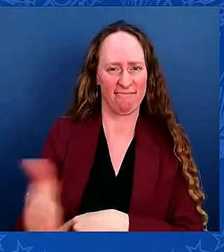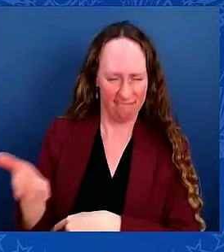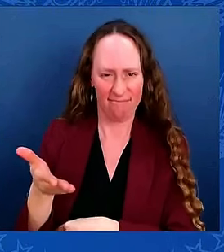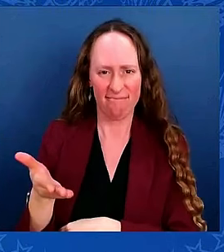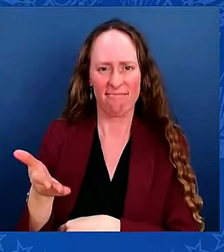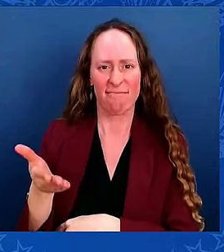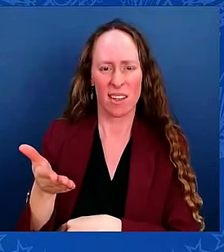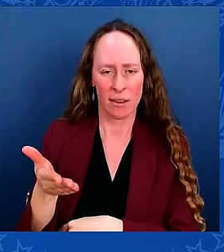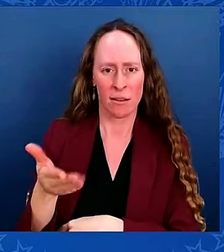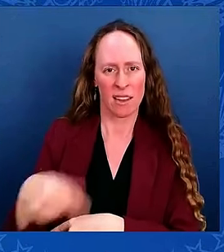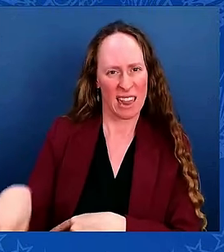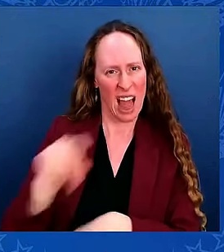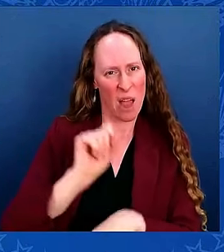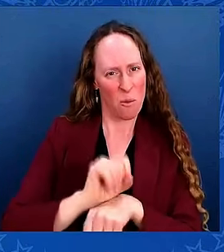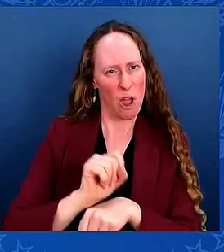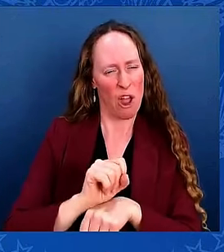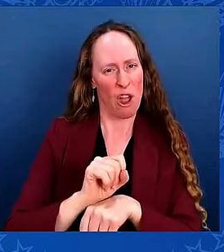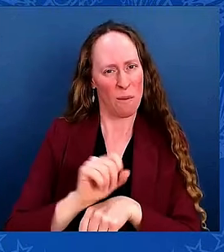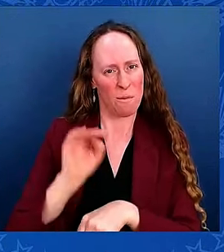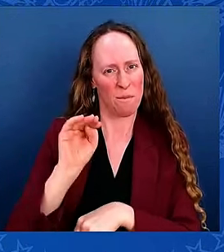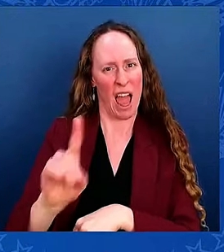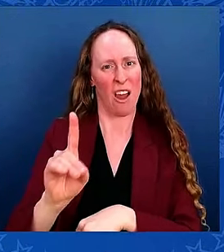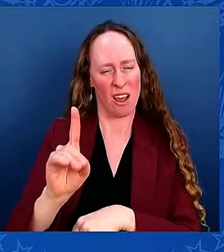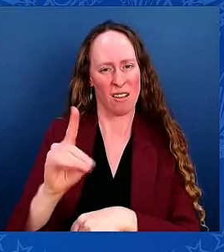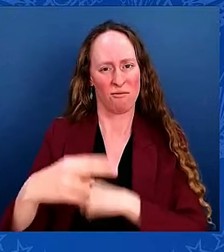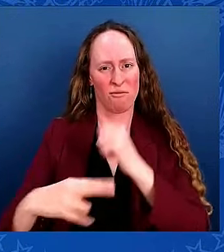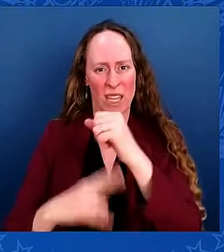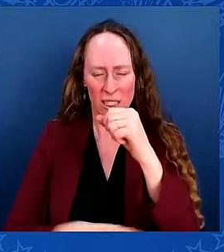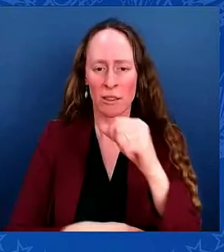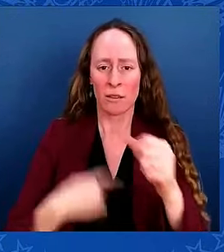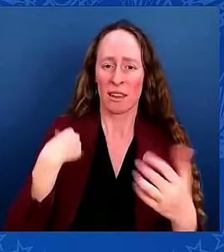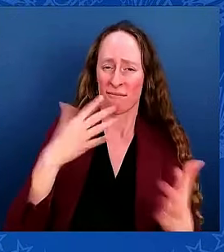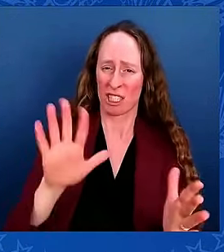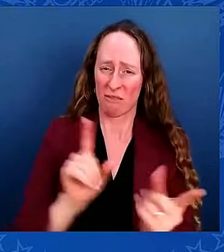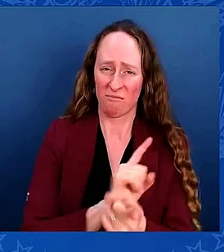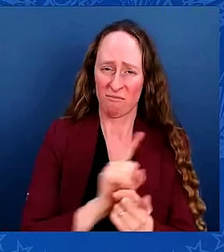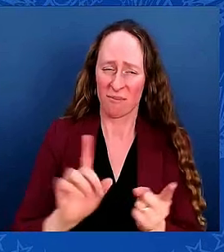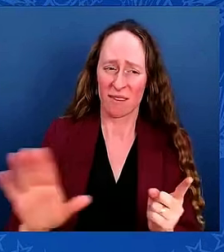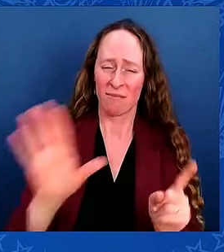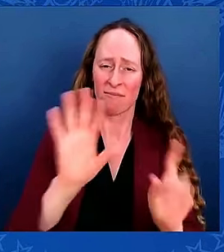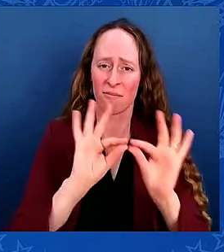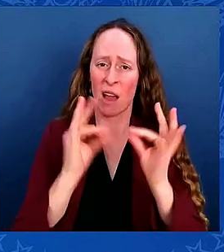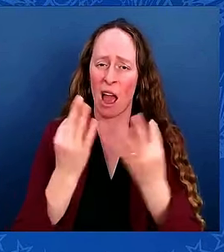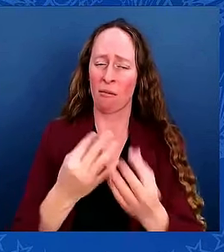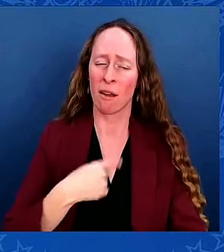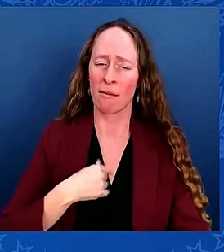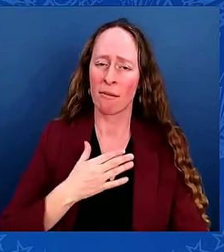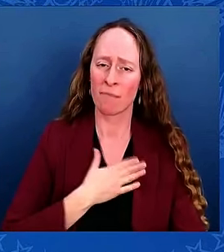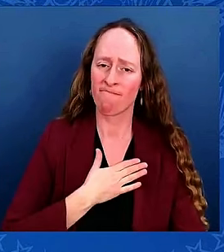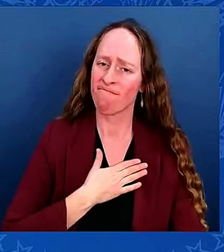families, as many of you did, and I vowed to them, we'd never forget the contributions these men made to this city.